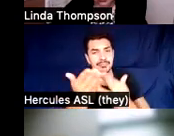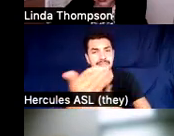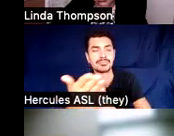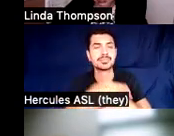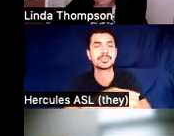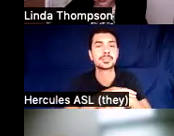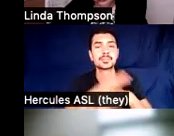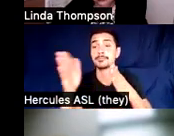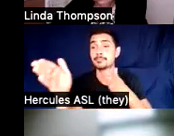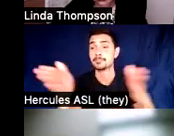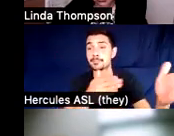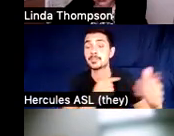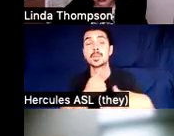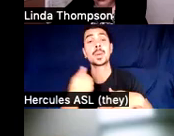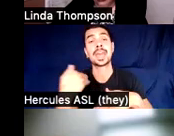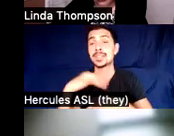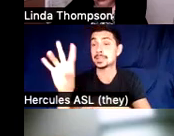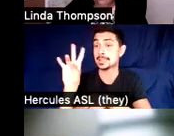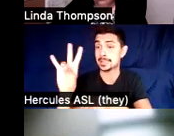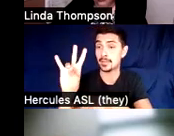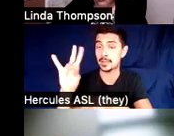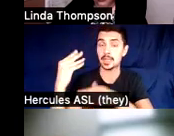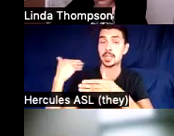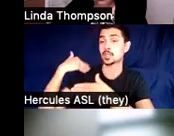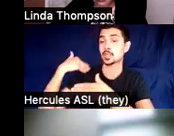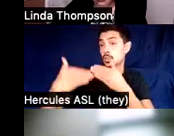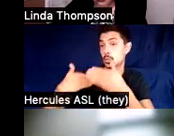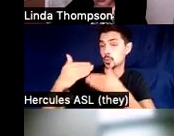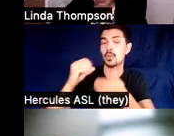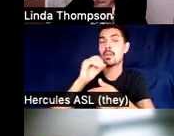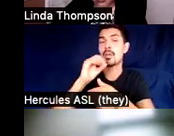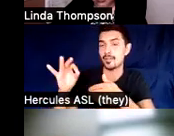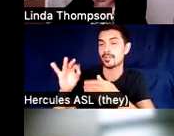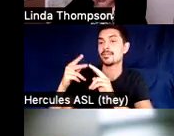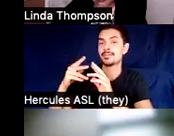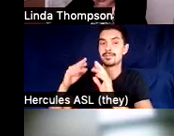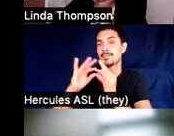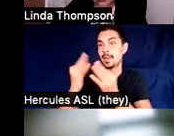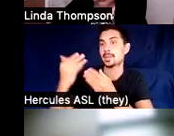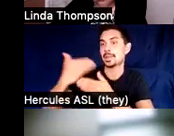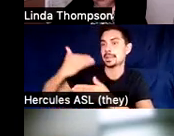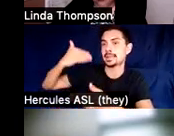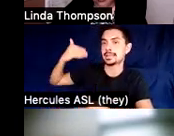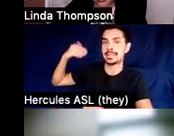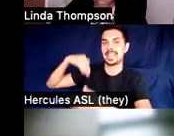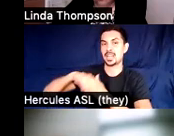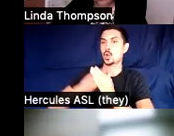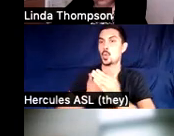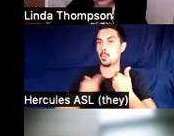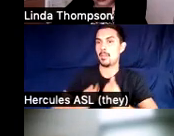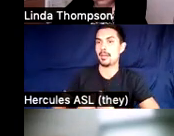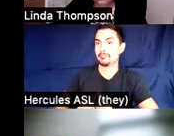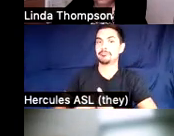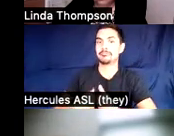So we each have the 7 generations of lineage residing in our body, remembering that from